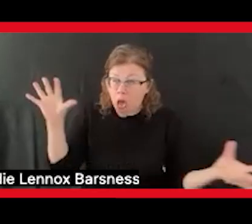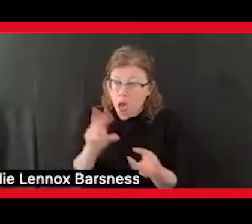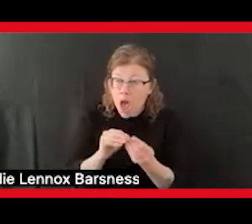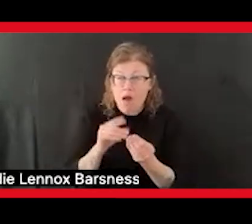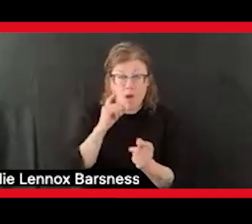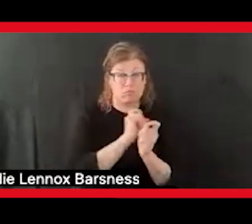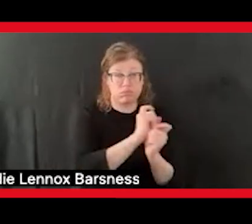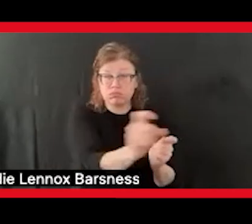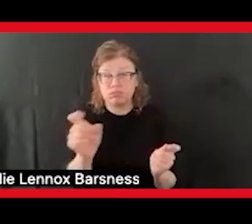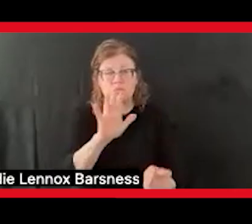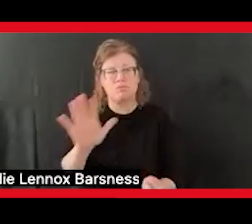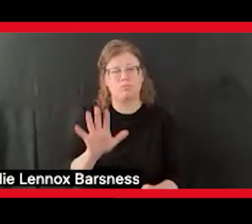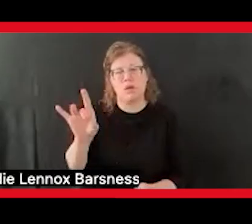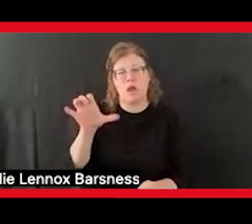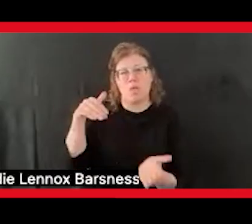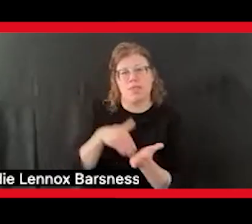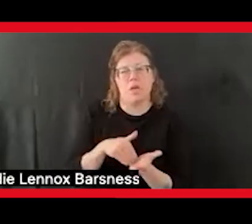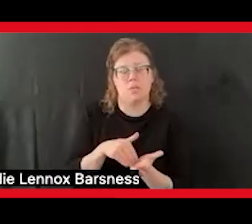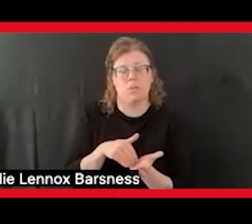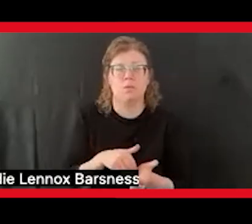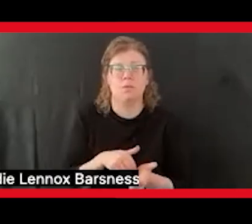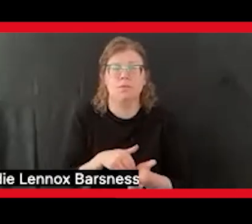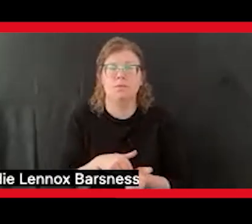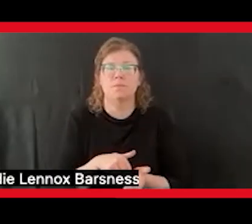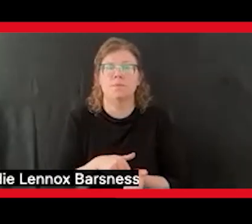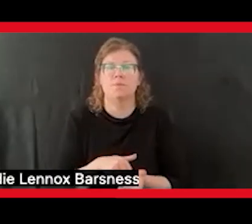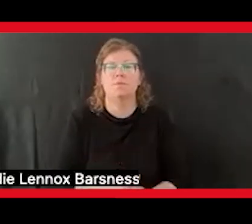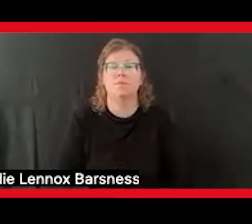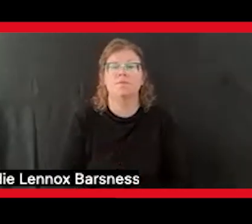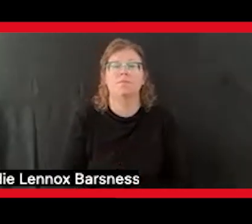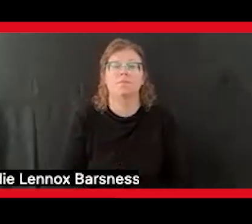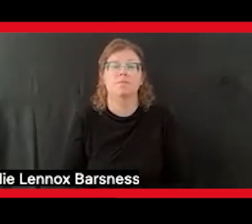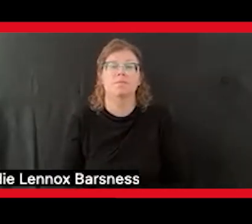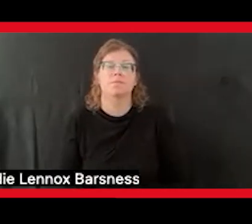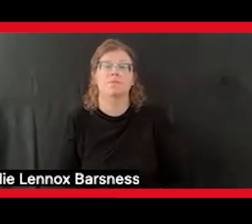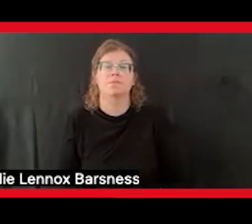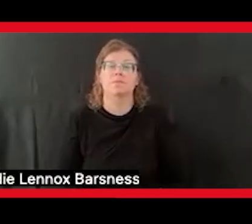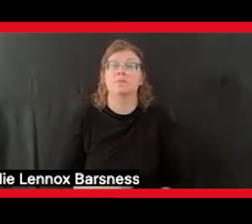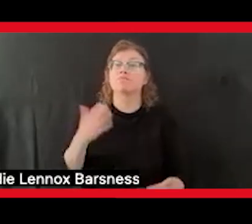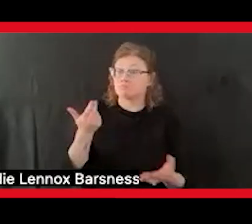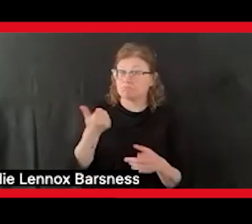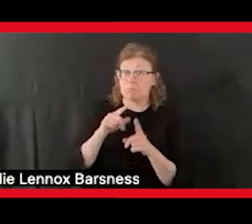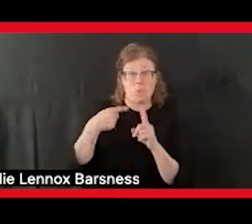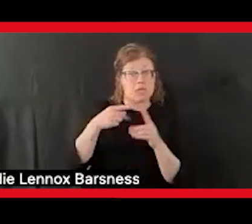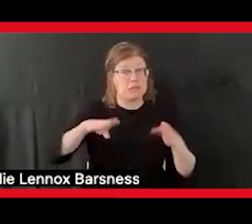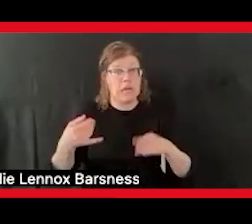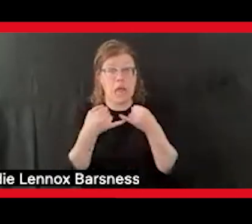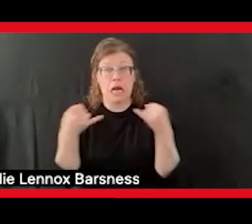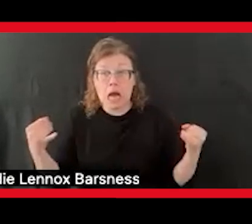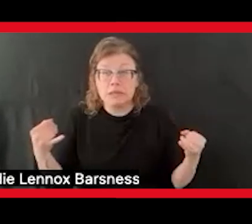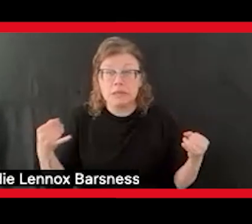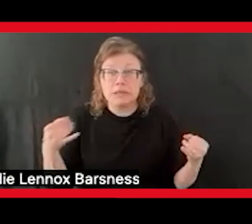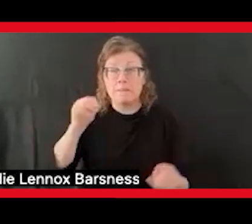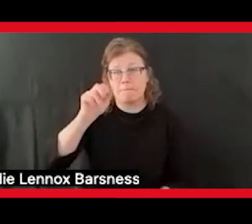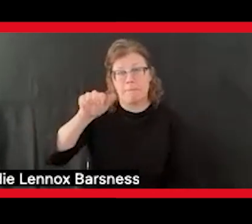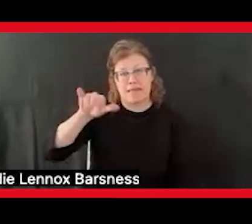for applying for this program is May 6th, 2026. And if you need program staff to review your